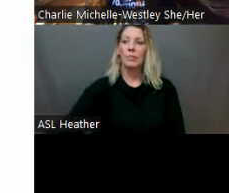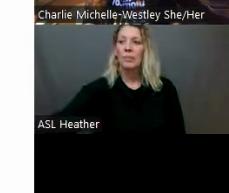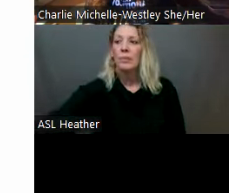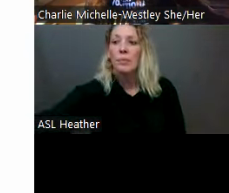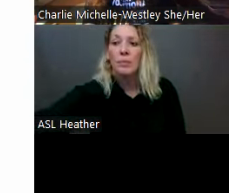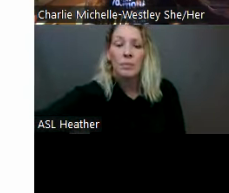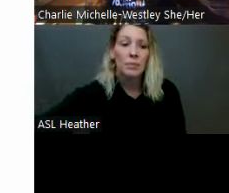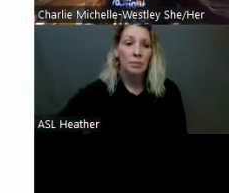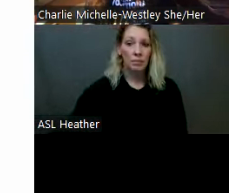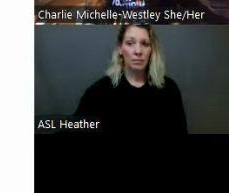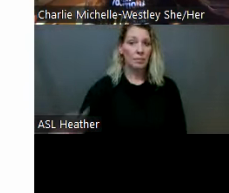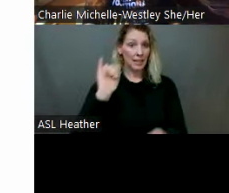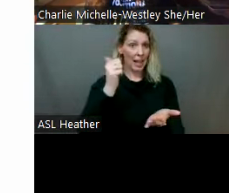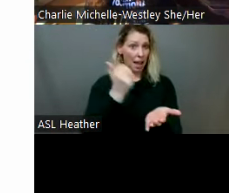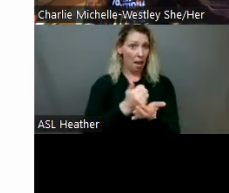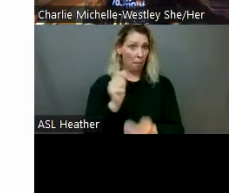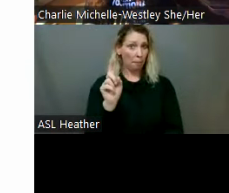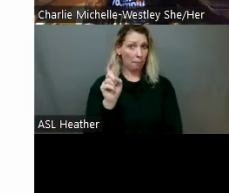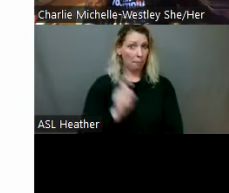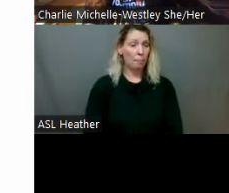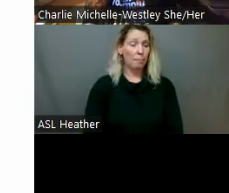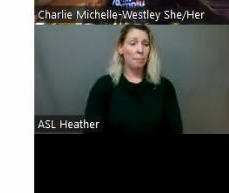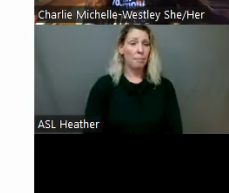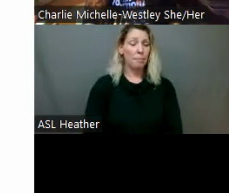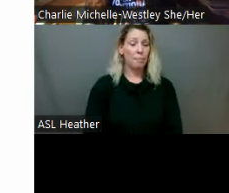Does that help you, Commissioner Glenn?